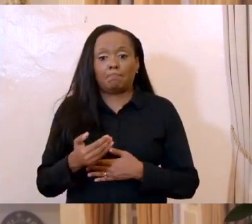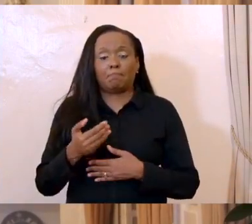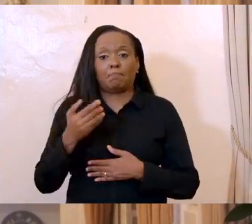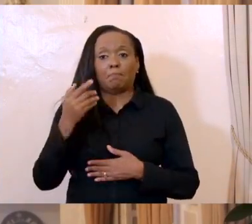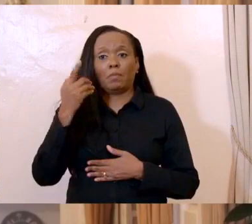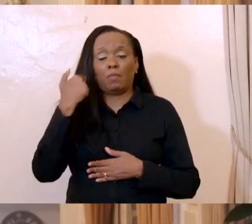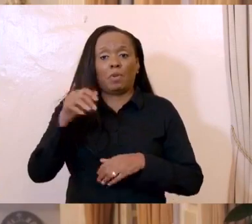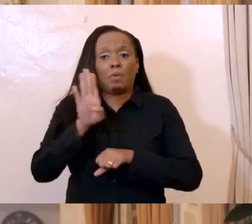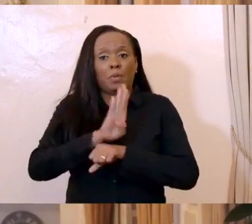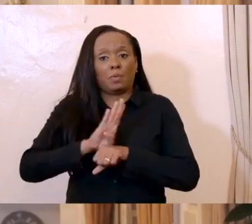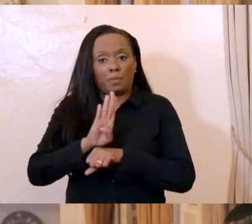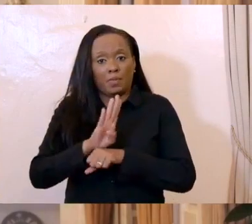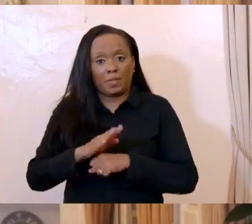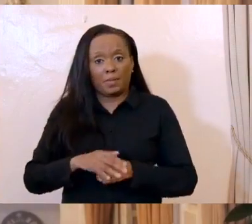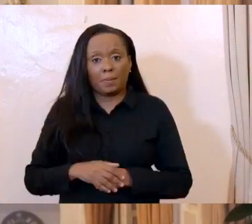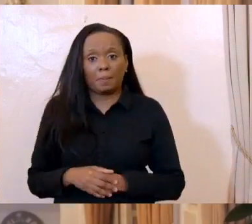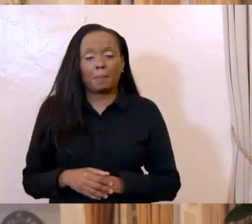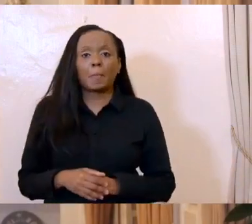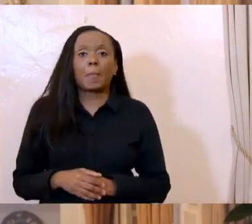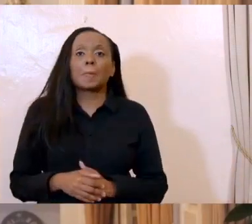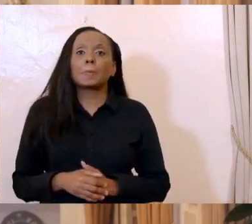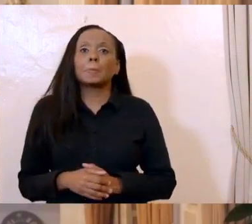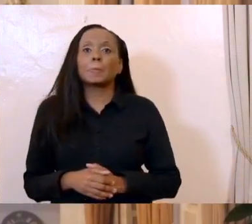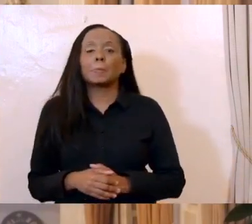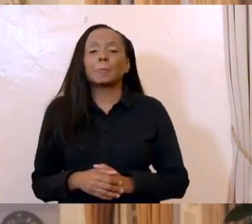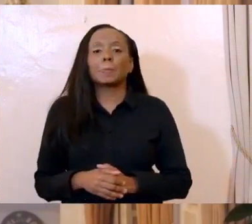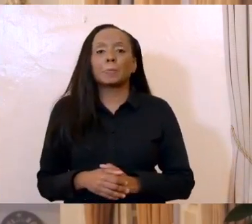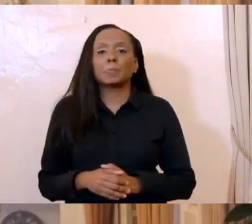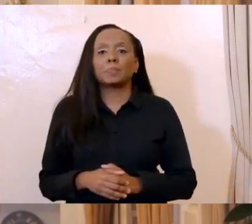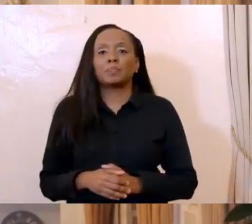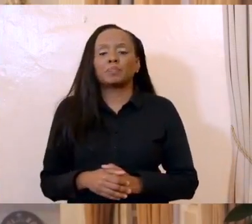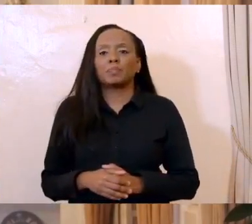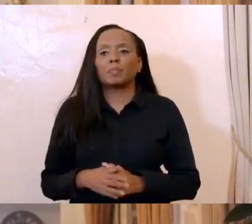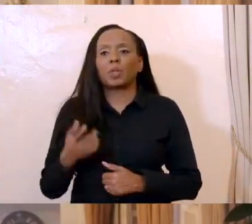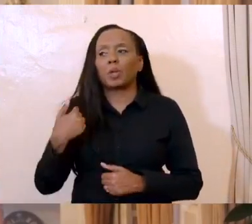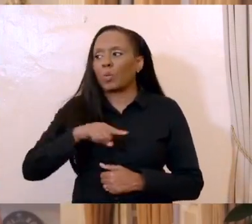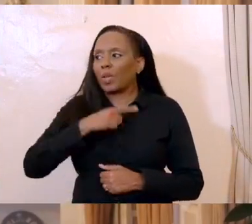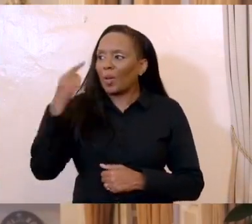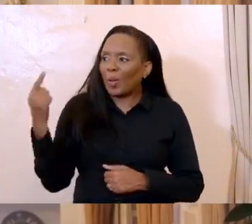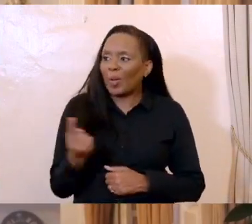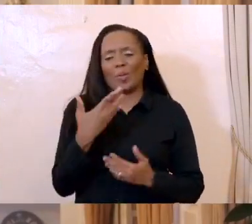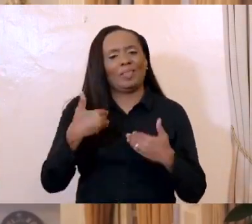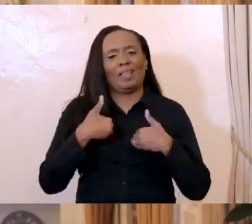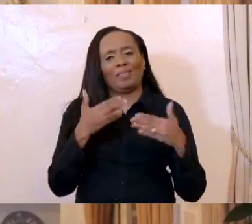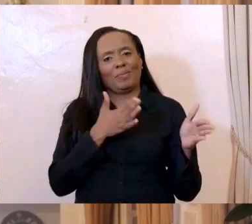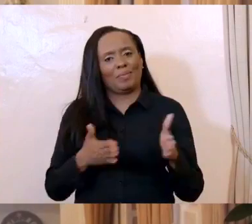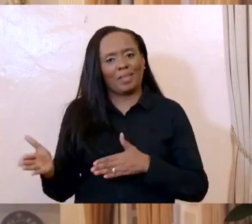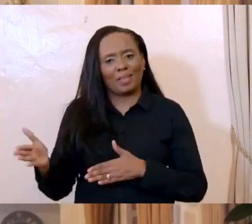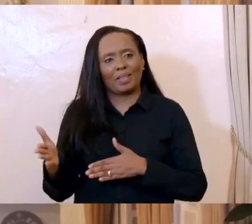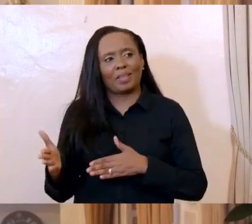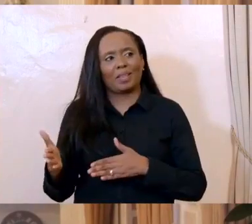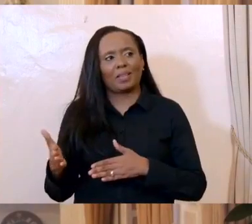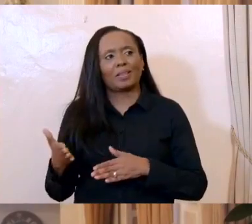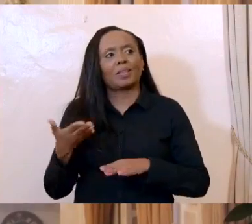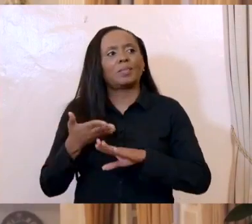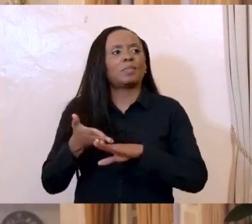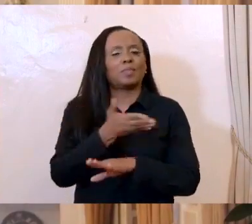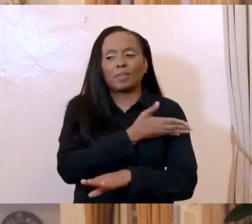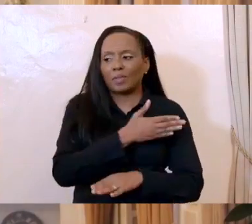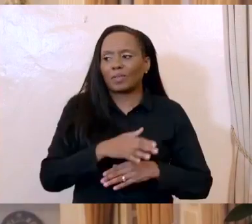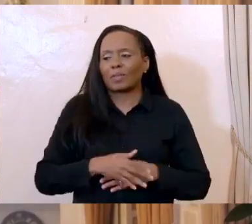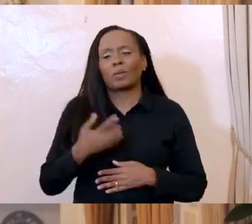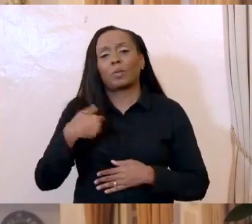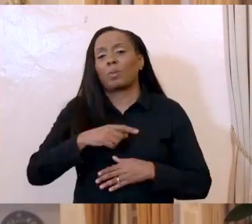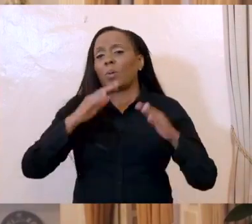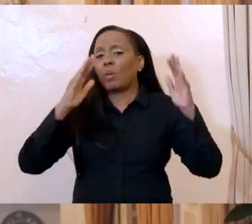taking. I would also have said that there was always a plan in place for this eventuality, even though we were